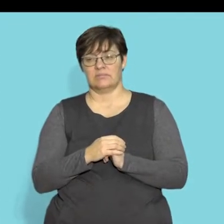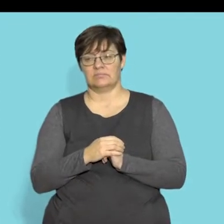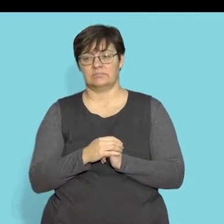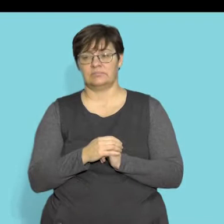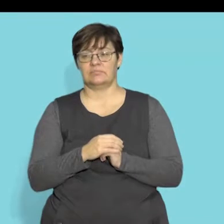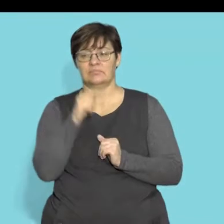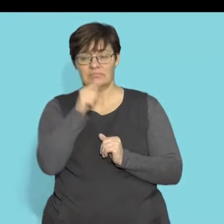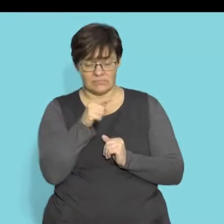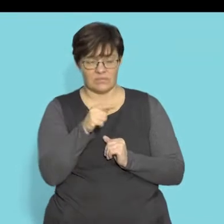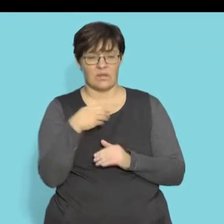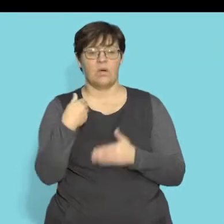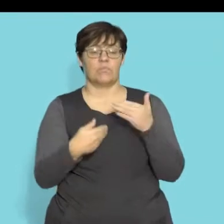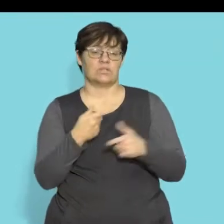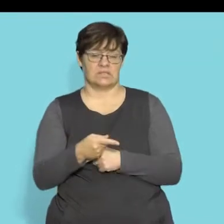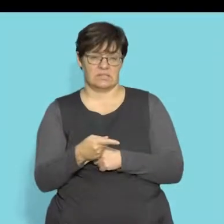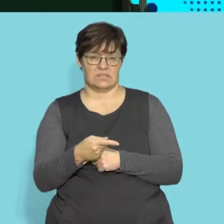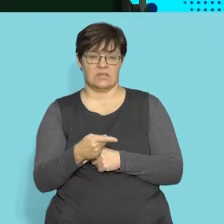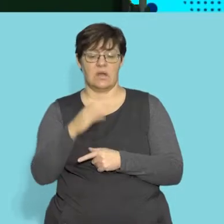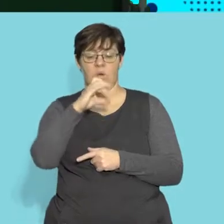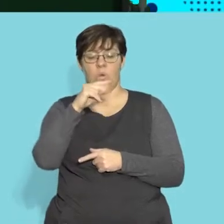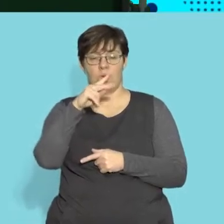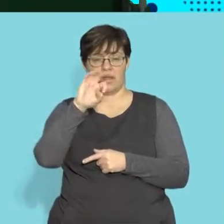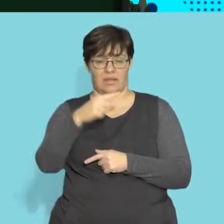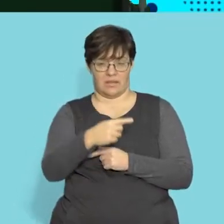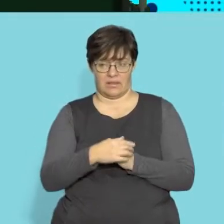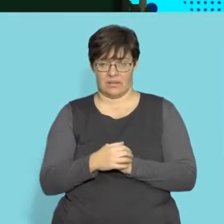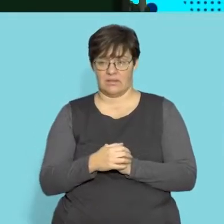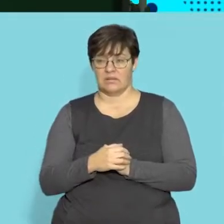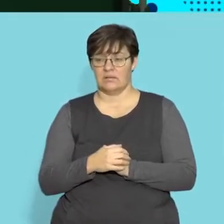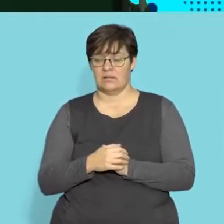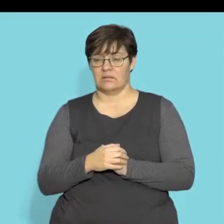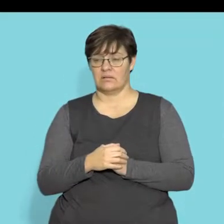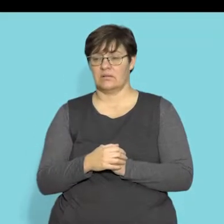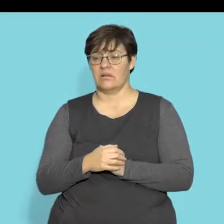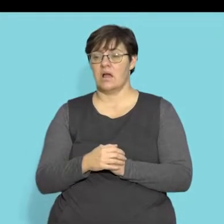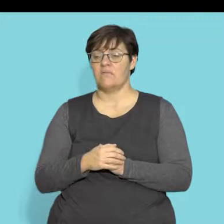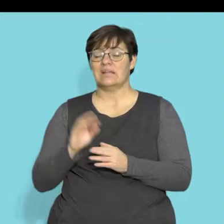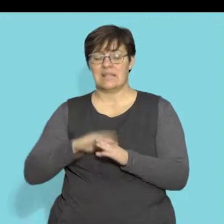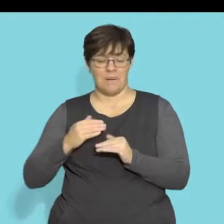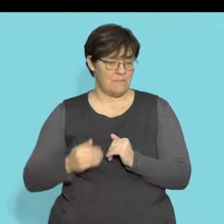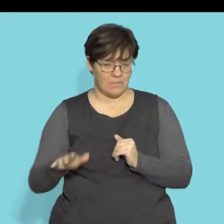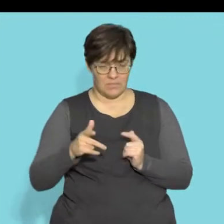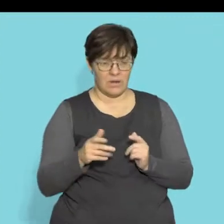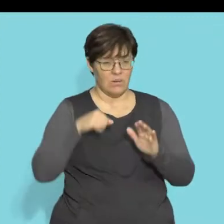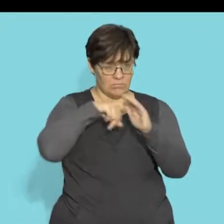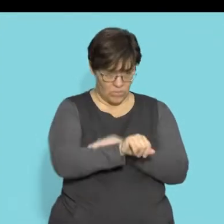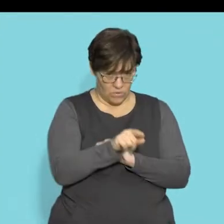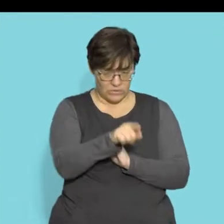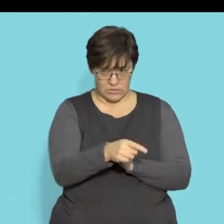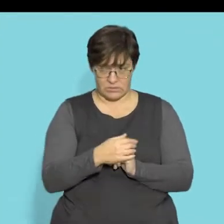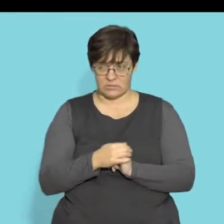so that's the process we refer to as cloning. So let's try and unpack what happens. After a period of time,